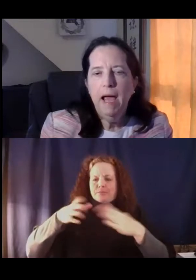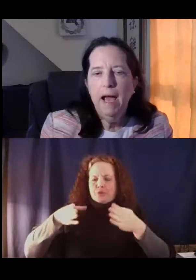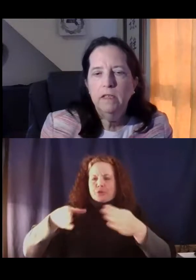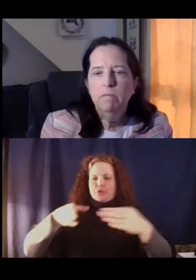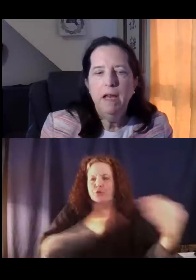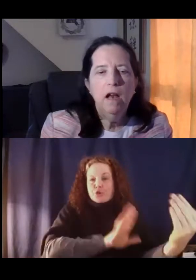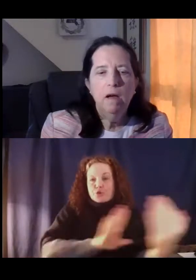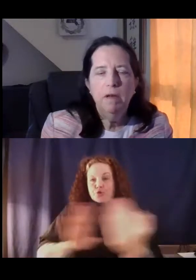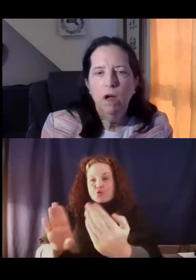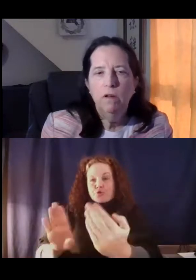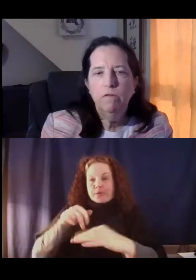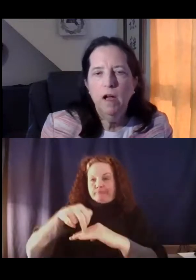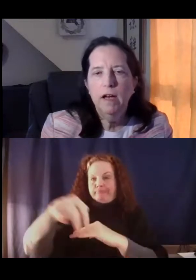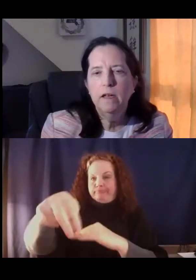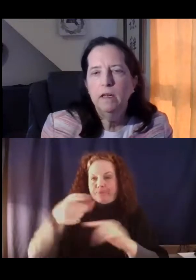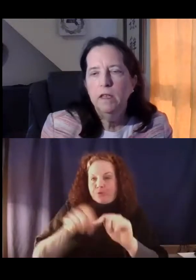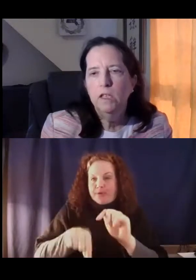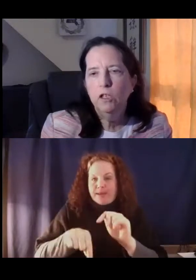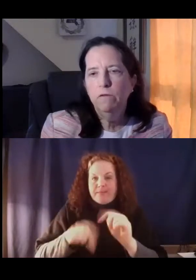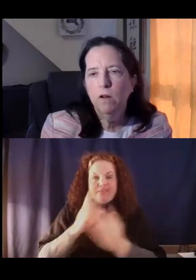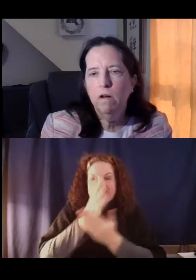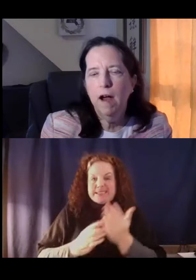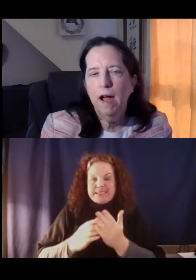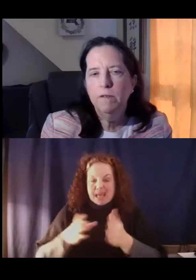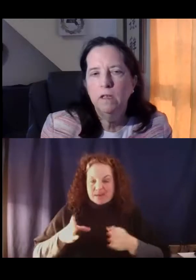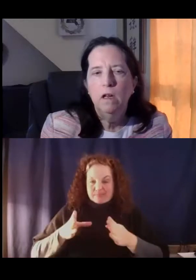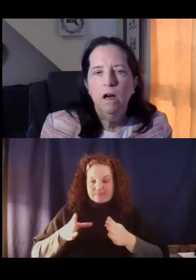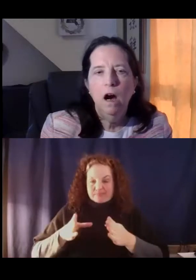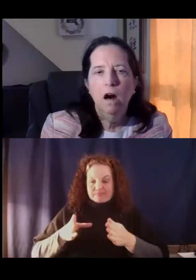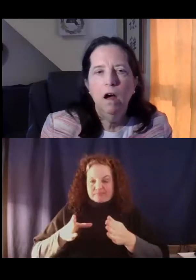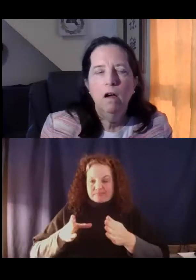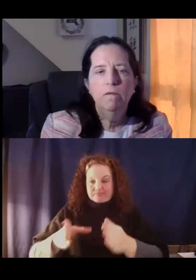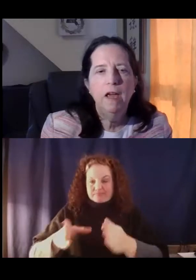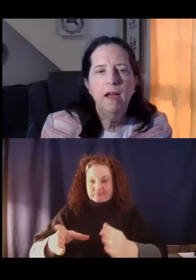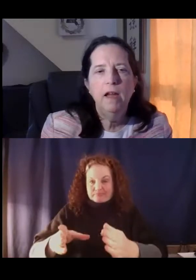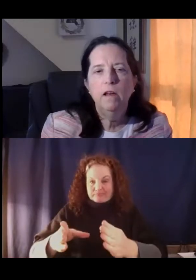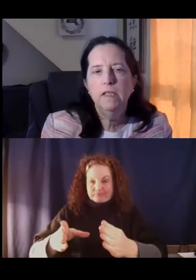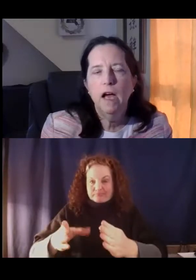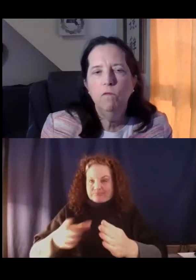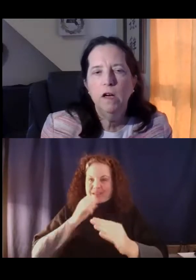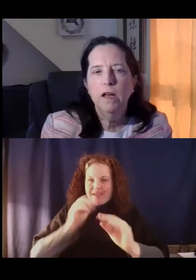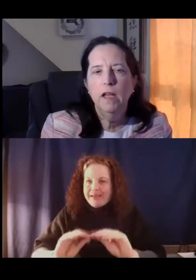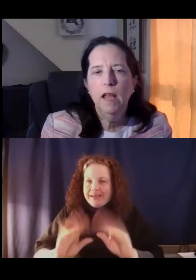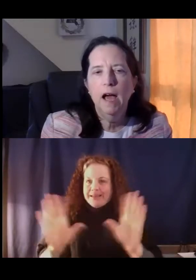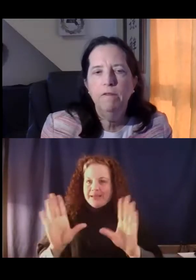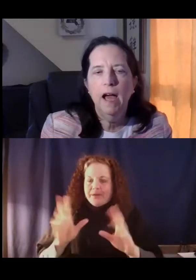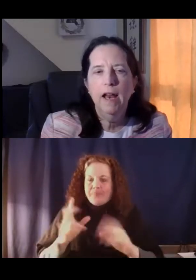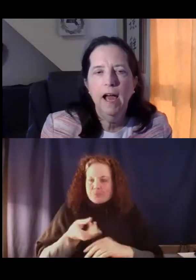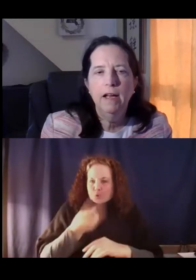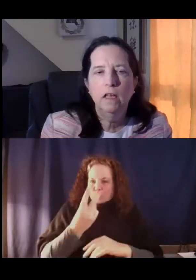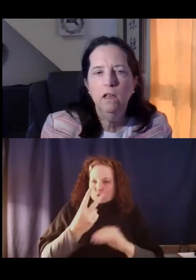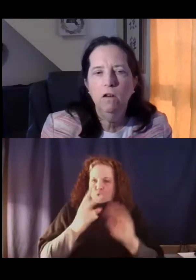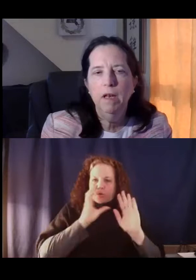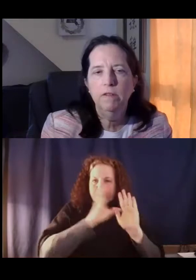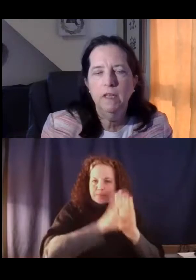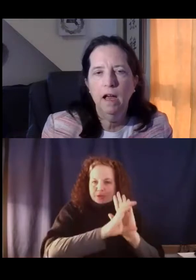Some paths may not be well defined. These two photographs are of a sidewalk on the left that